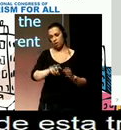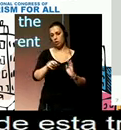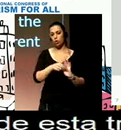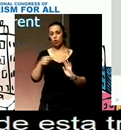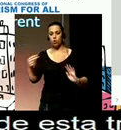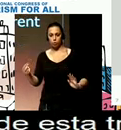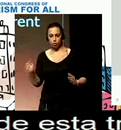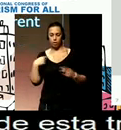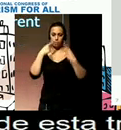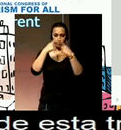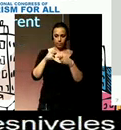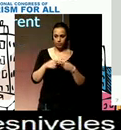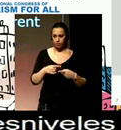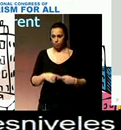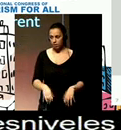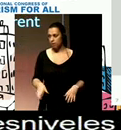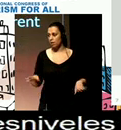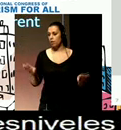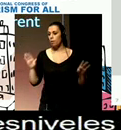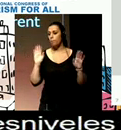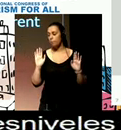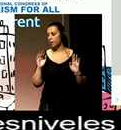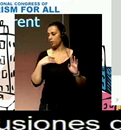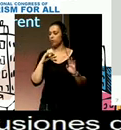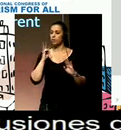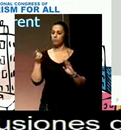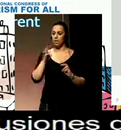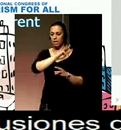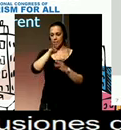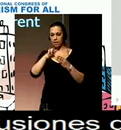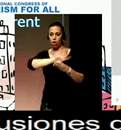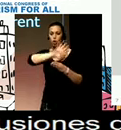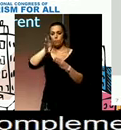this 3 points vision of the accessibility, we can,